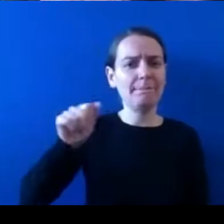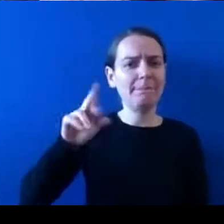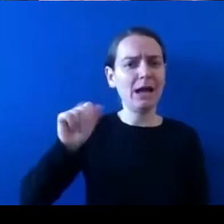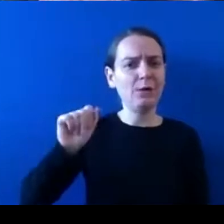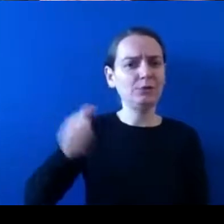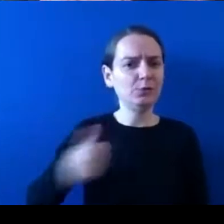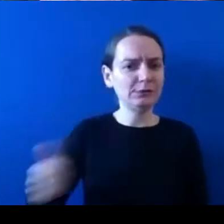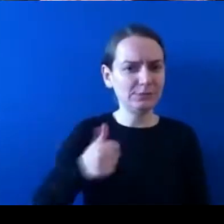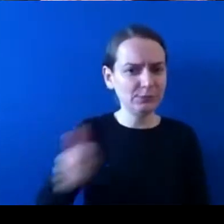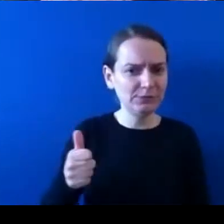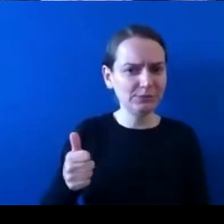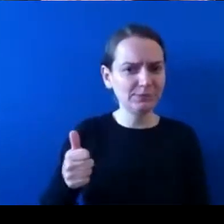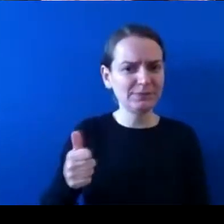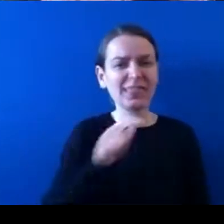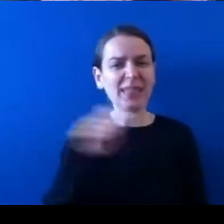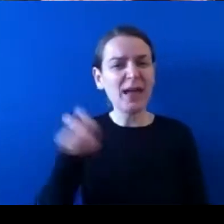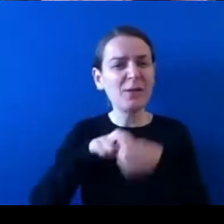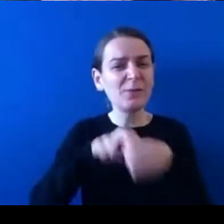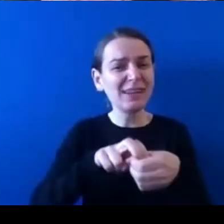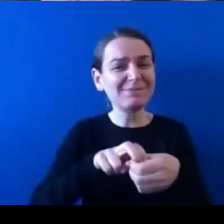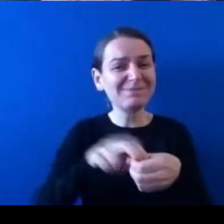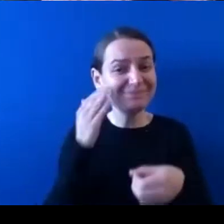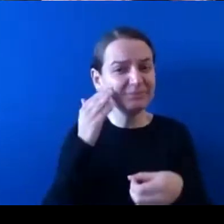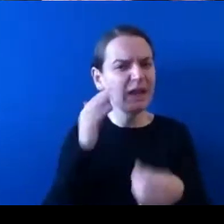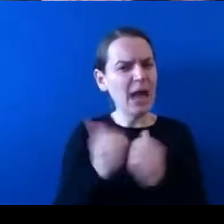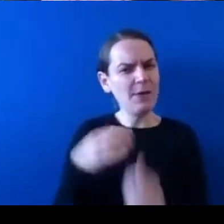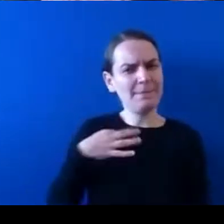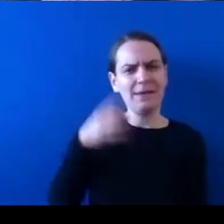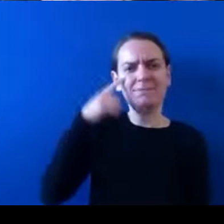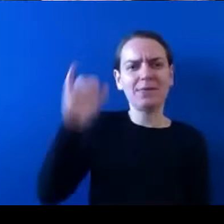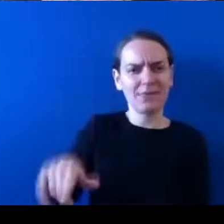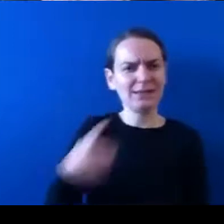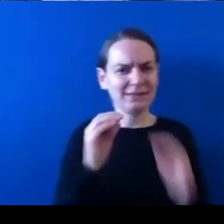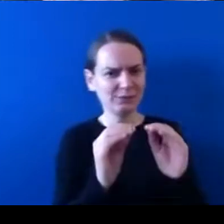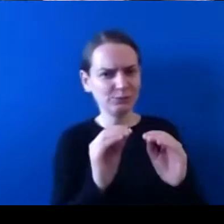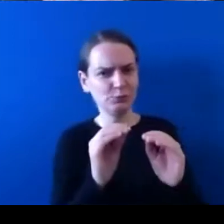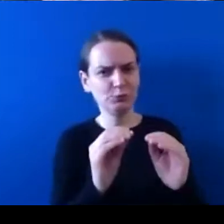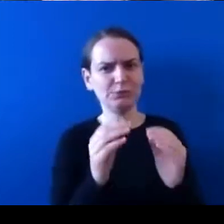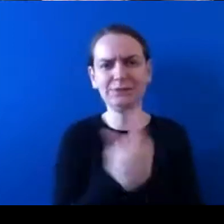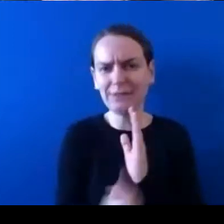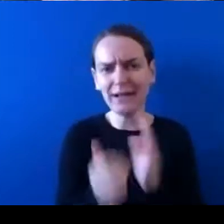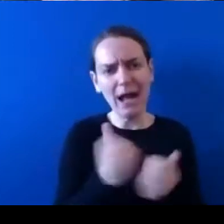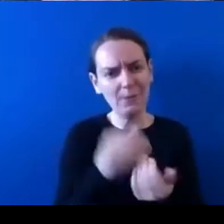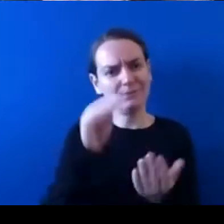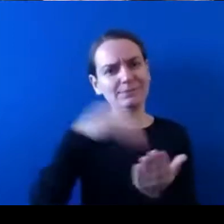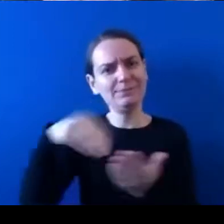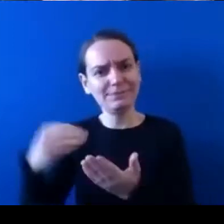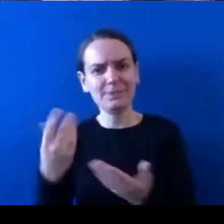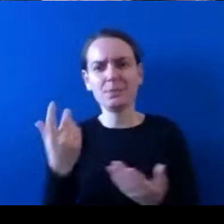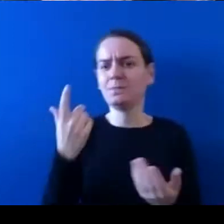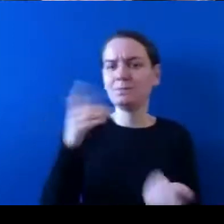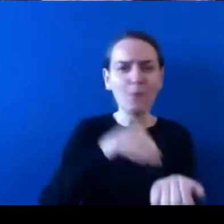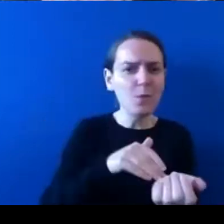state upon arrival, and they are eligible immediately for their paratransit system.